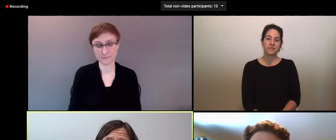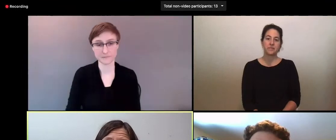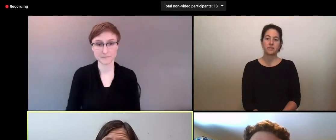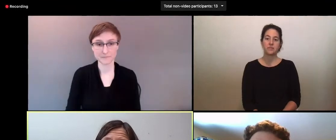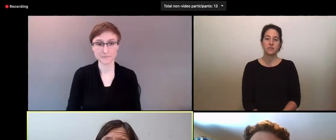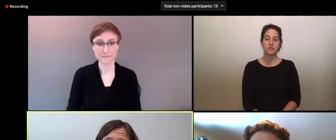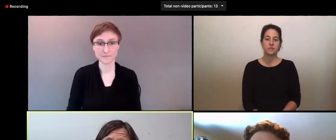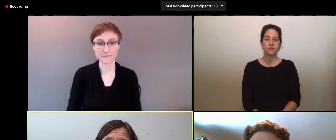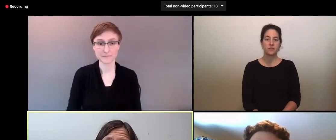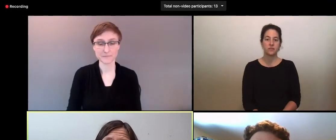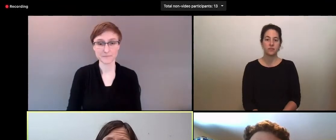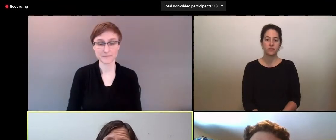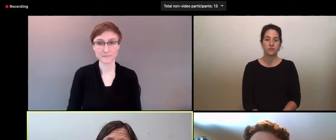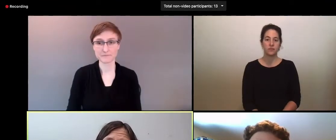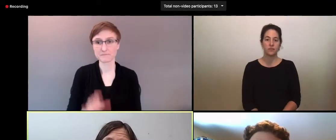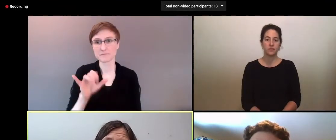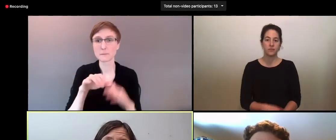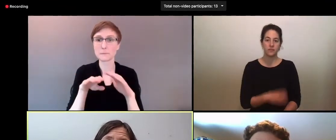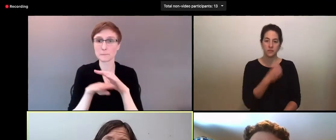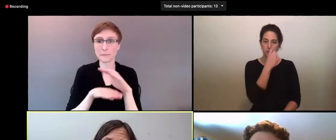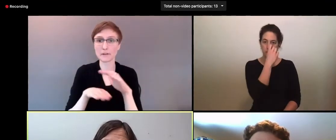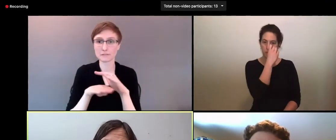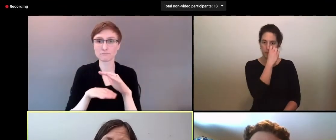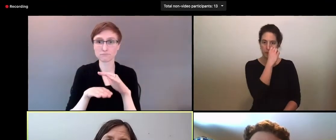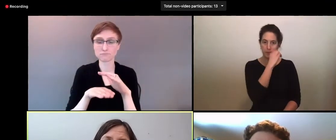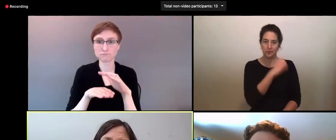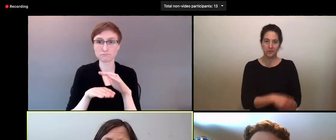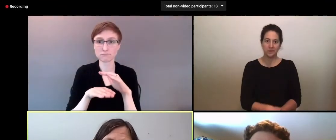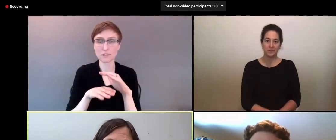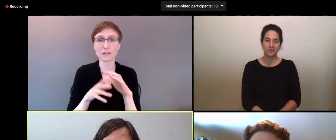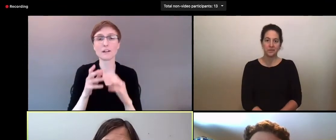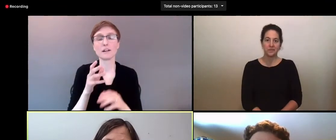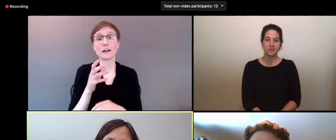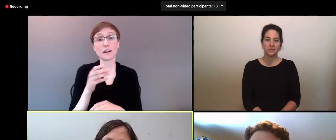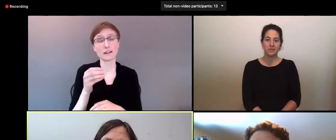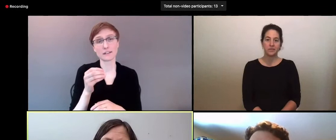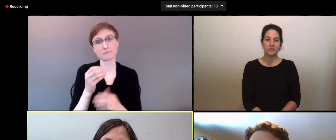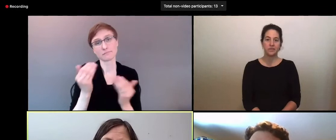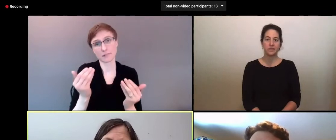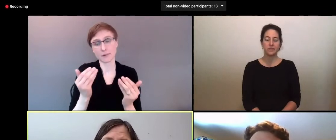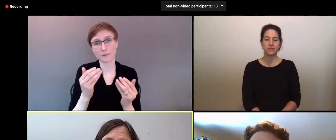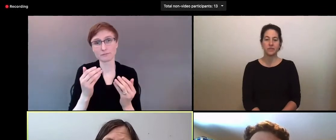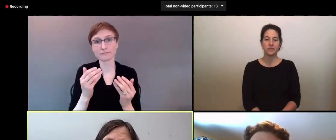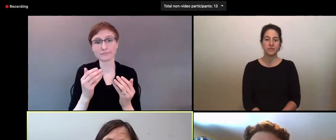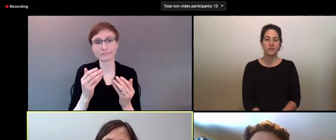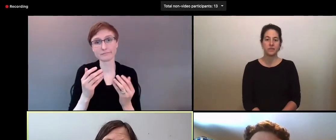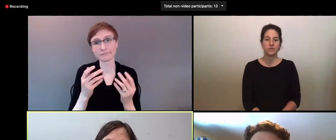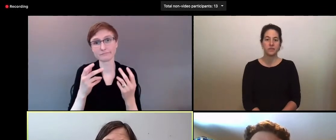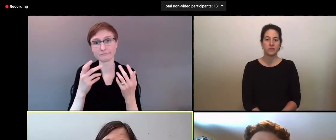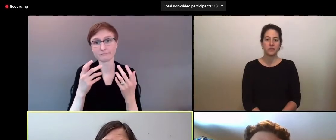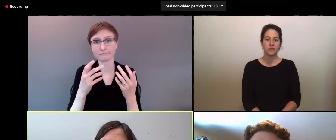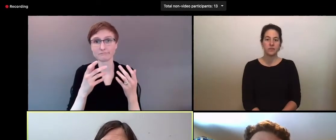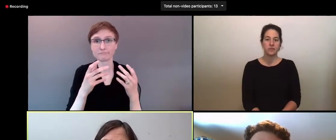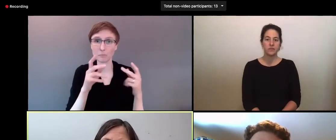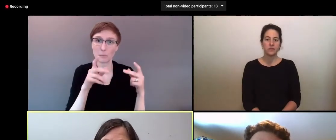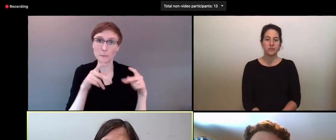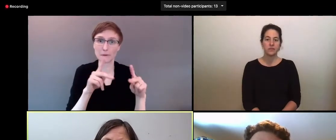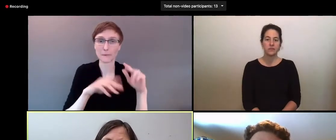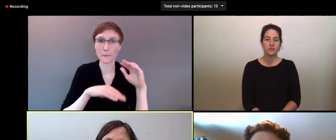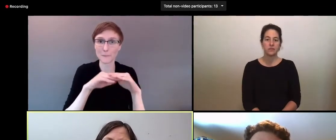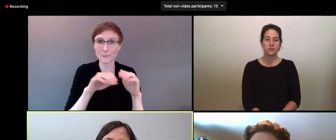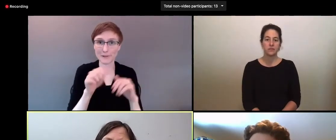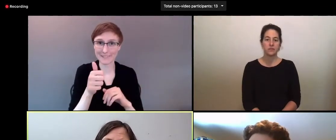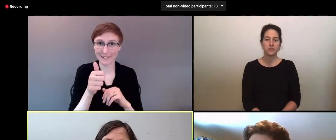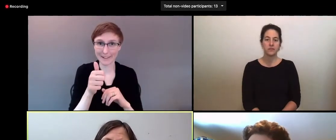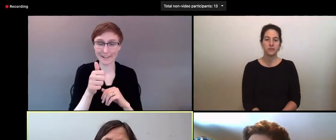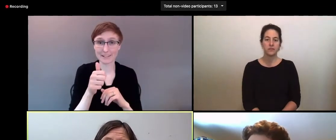So I would say those are the basic principles. And then sure, the number 10 is there. You can keep that in mind. And when it comes to 10, either in your